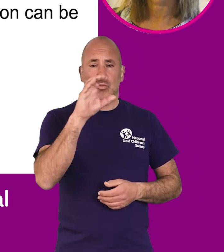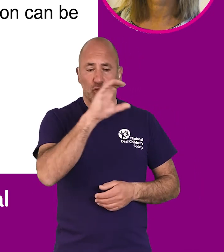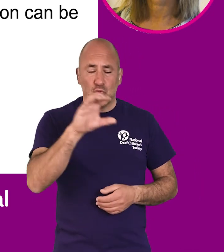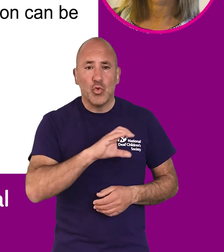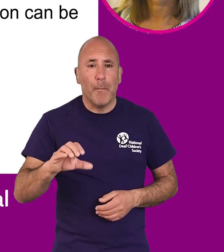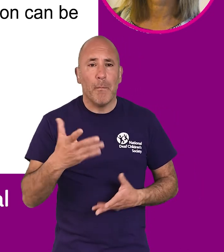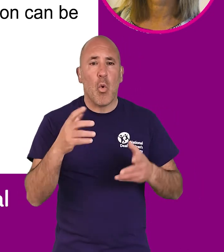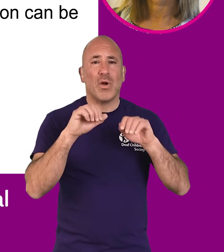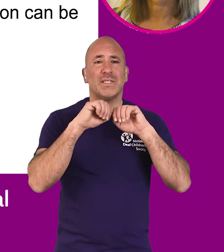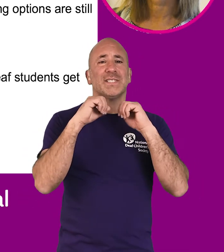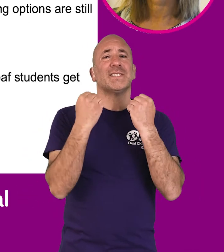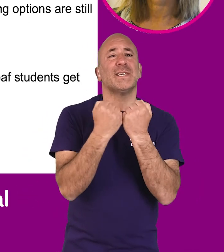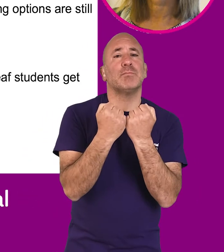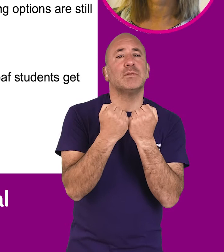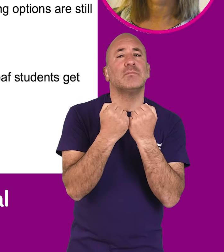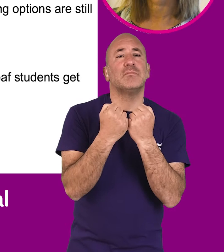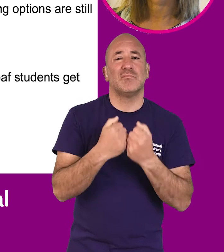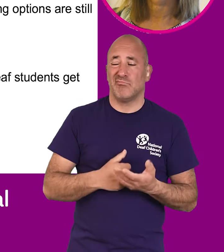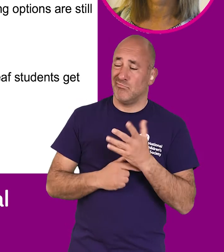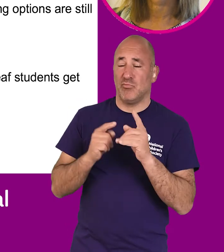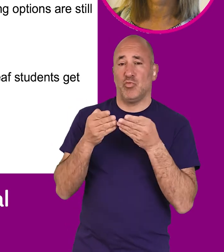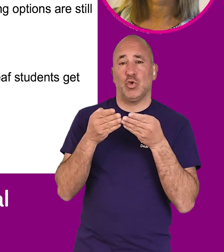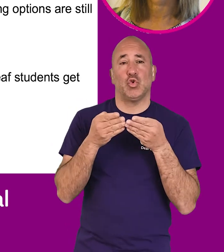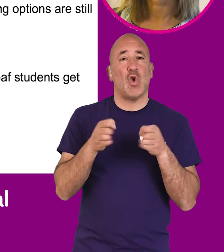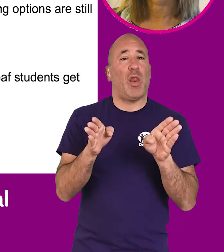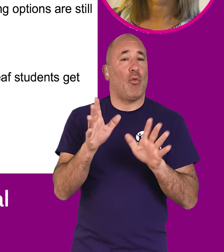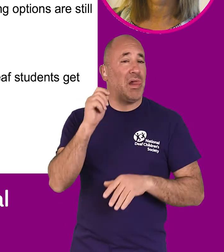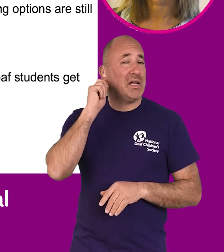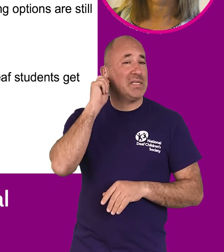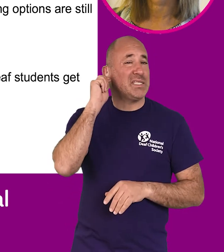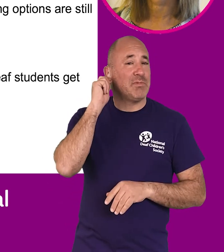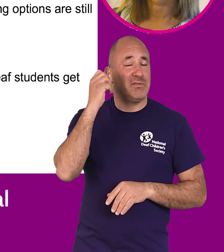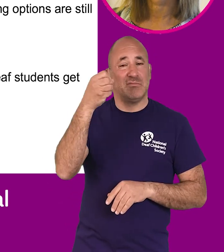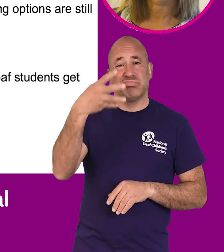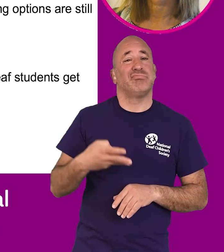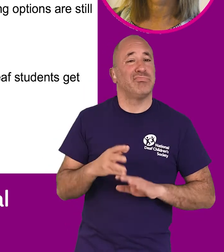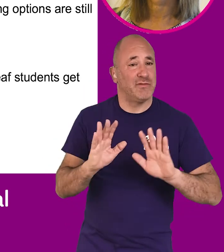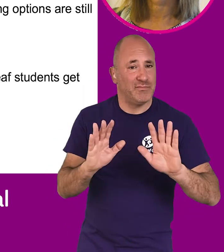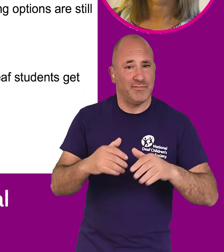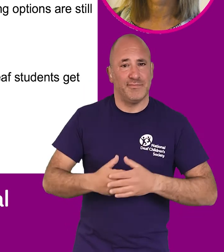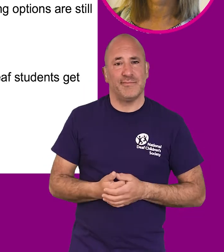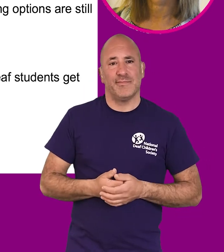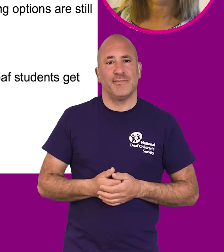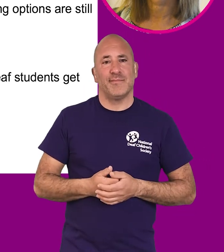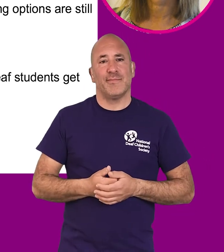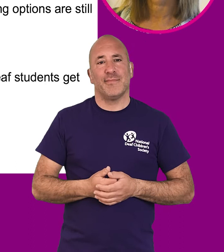So here we've got some very general tips if you're using Zoom or Teams.